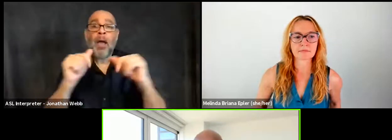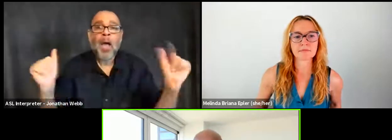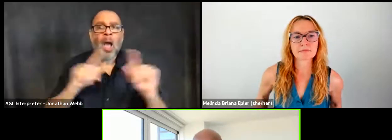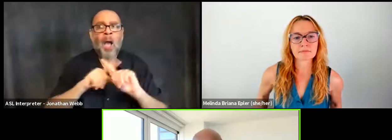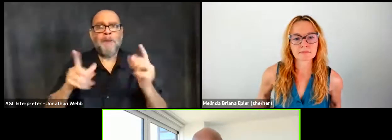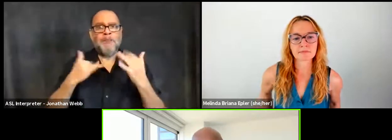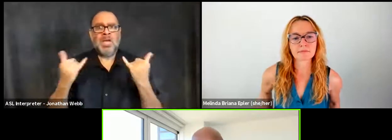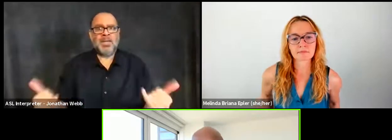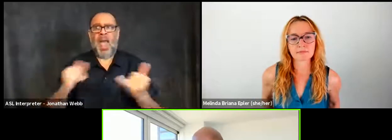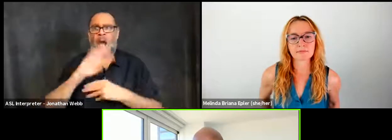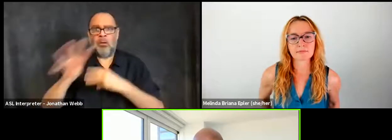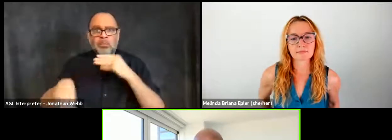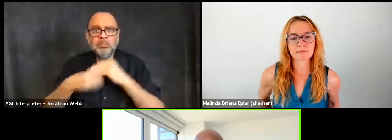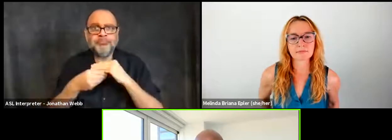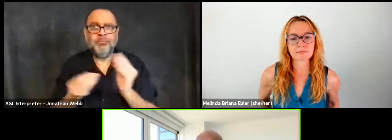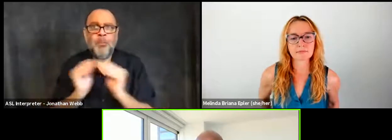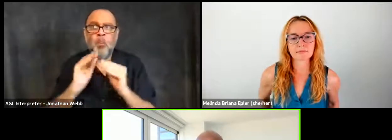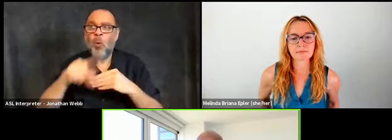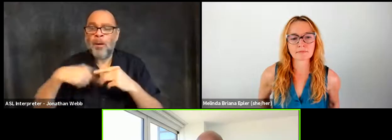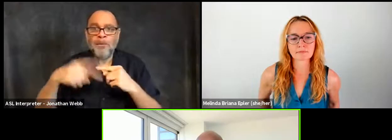community experiences. And so